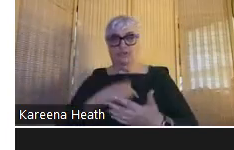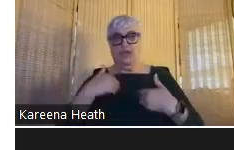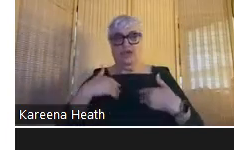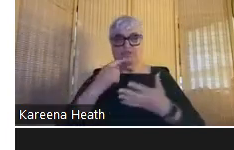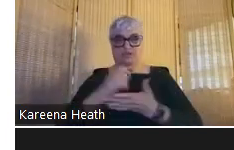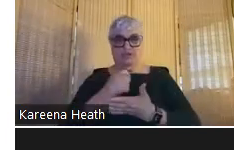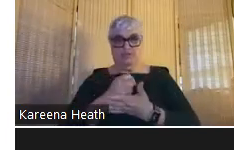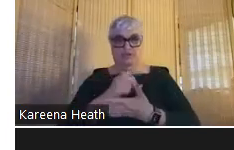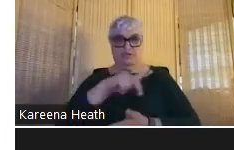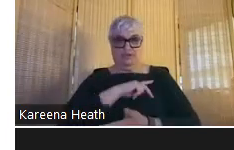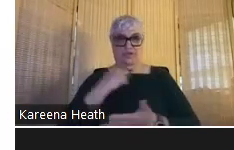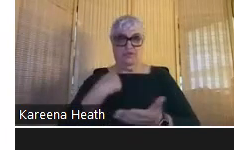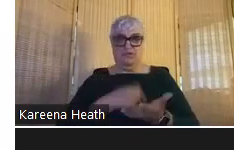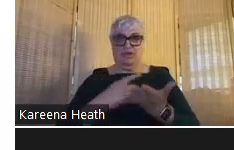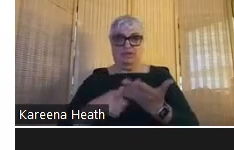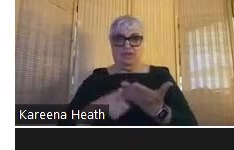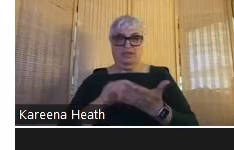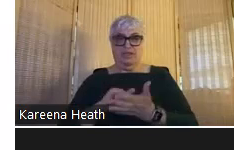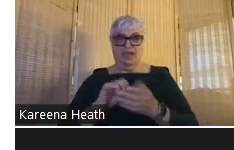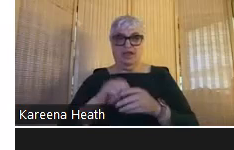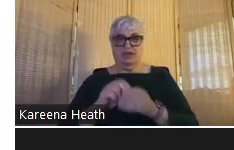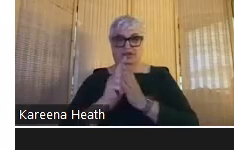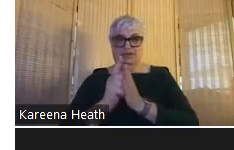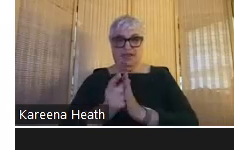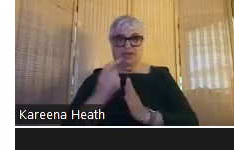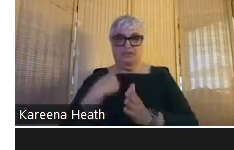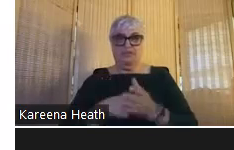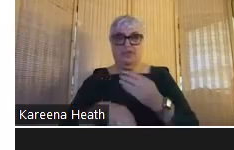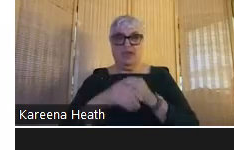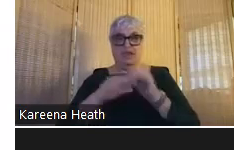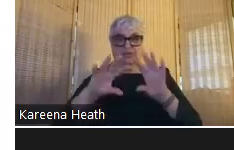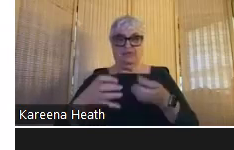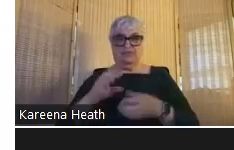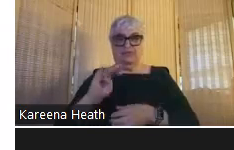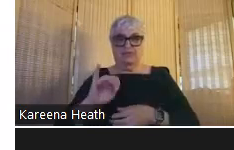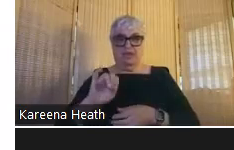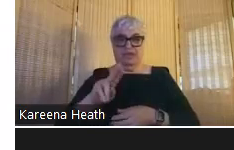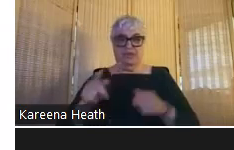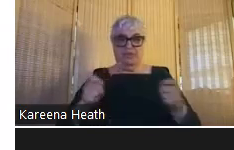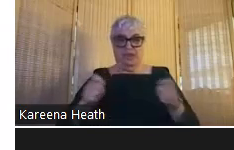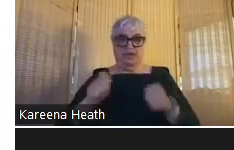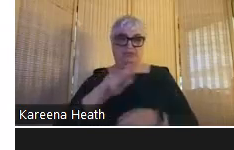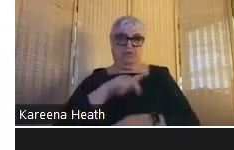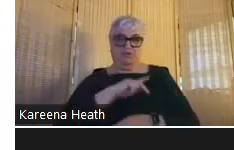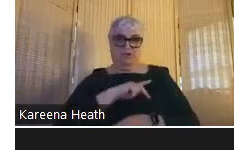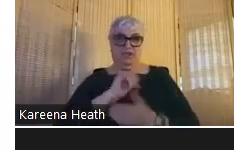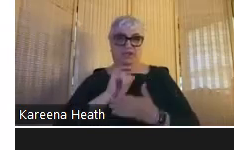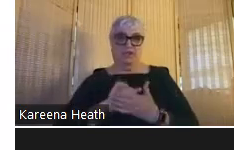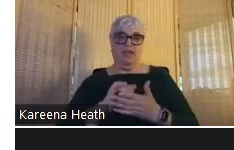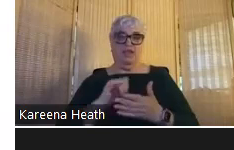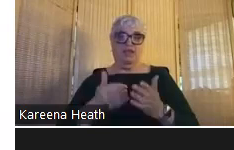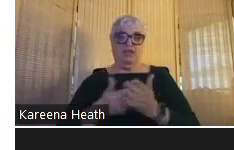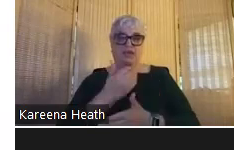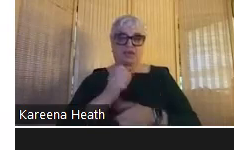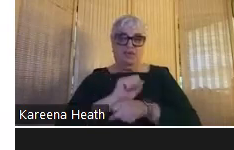defined, and we'll go through that here in a second. We've added a category of milieu management personnel, which includes the new group living